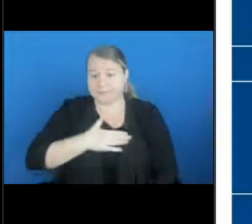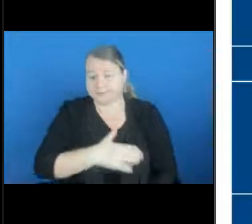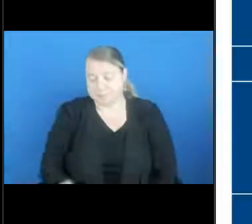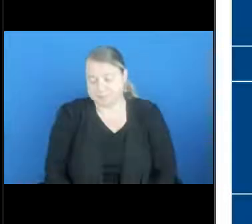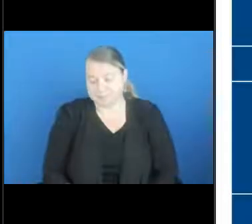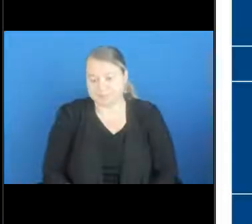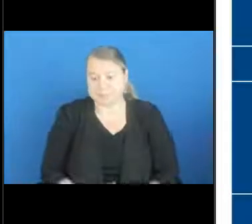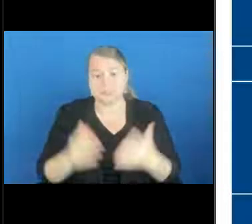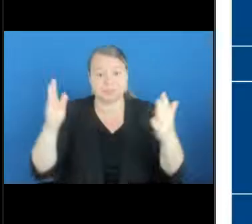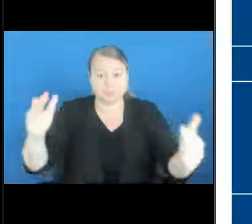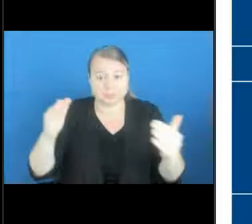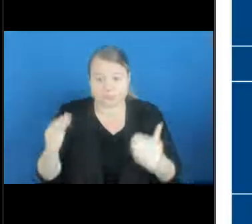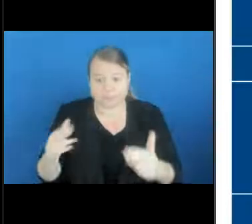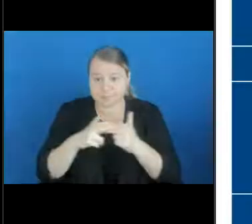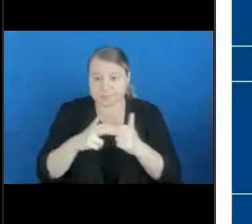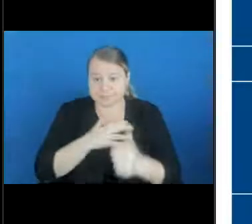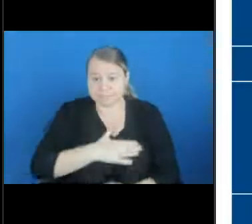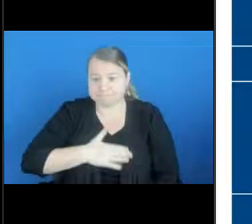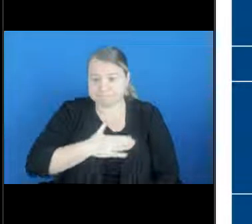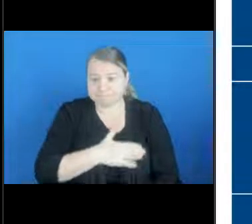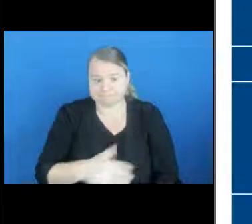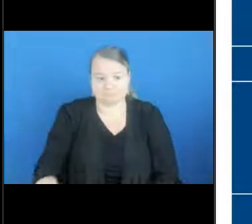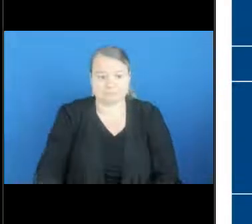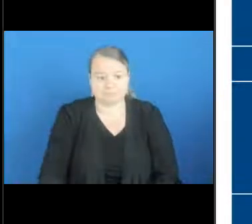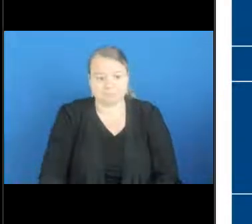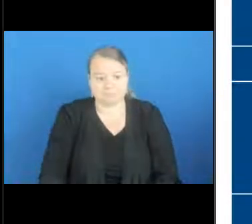Next slide, please.